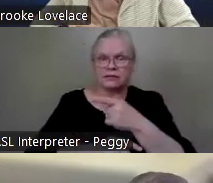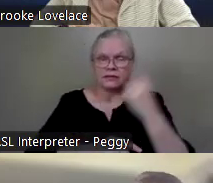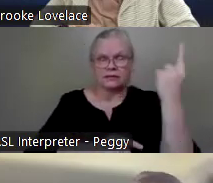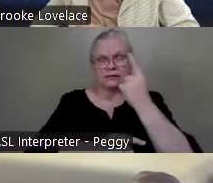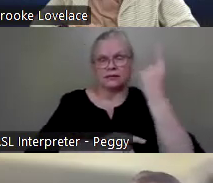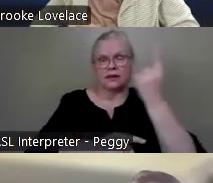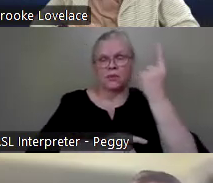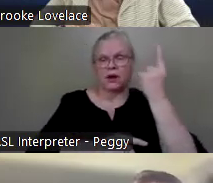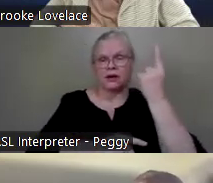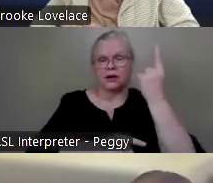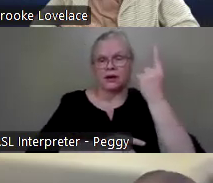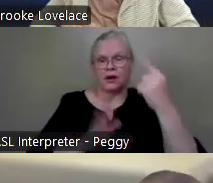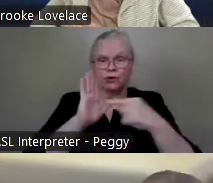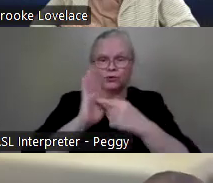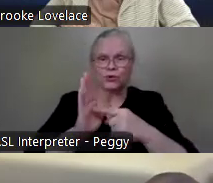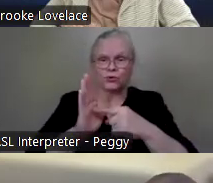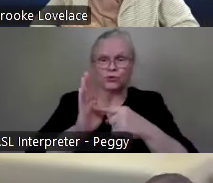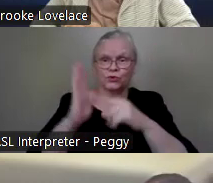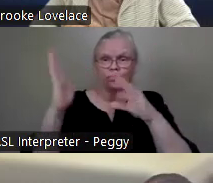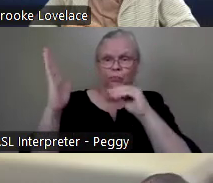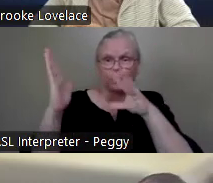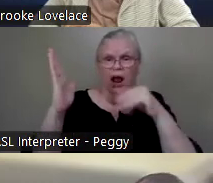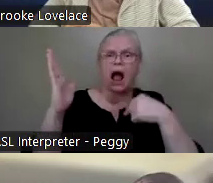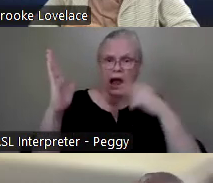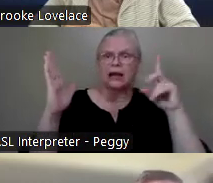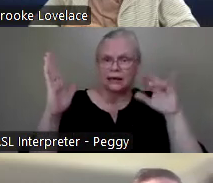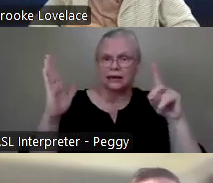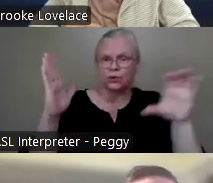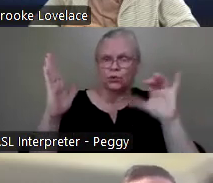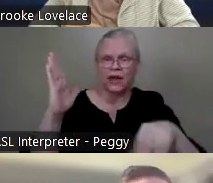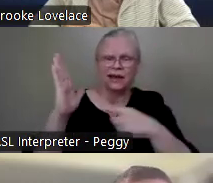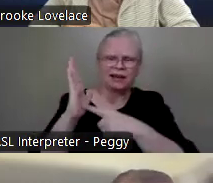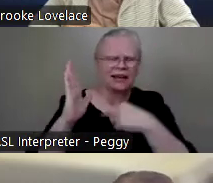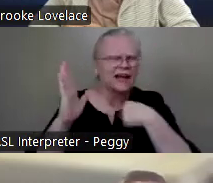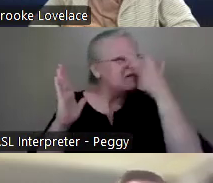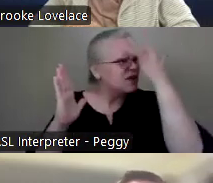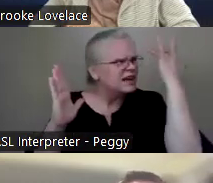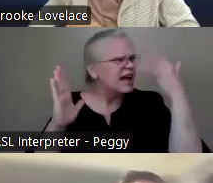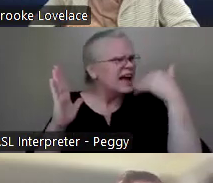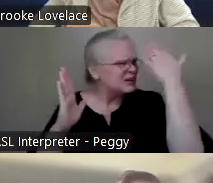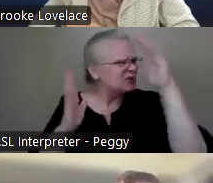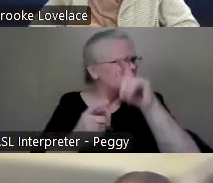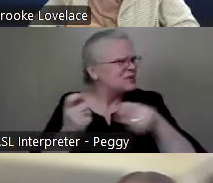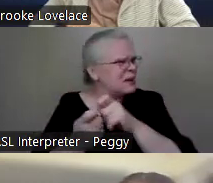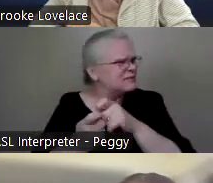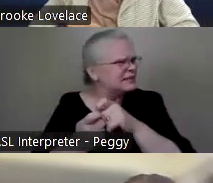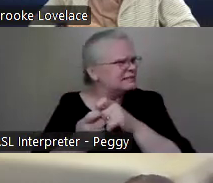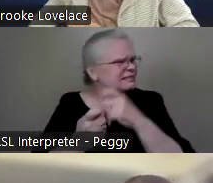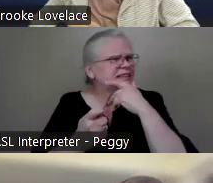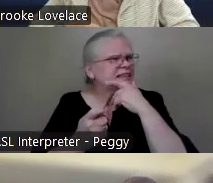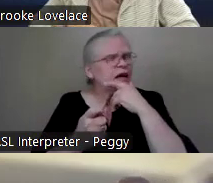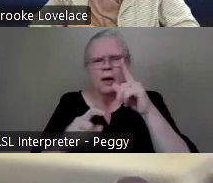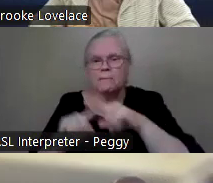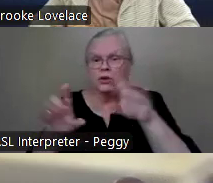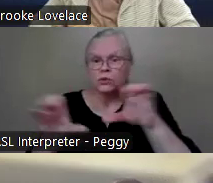someone shows you a screenshot that that's what they did, or forgive me, I don't know all the specifics, but once you do all that,